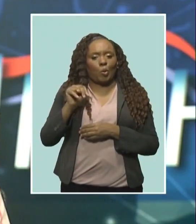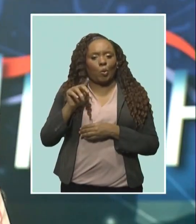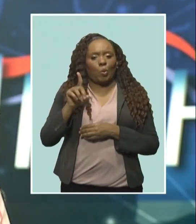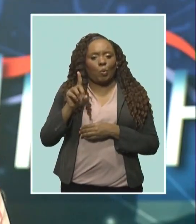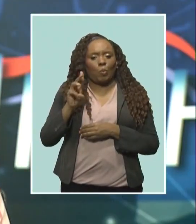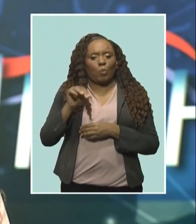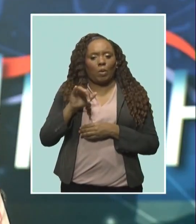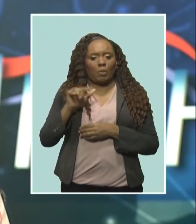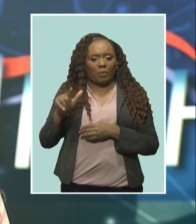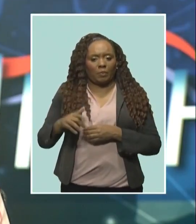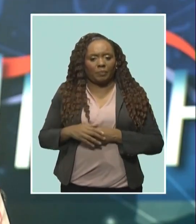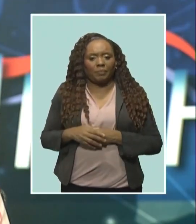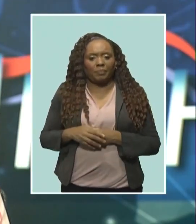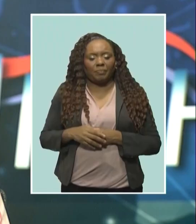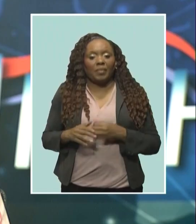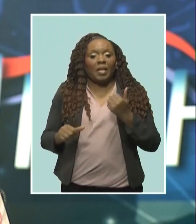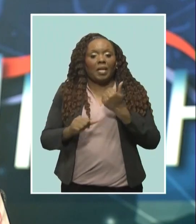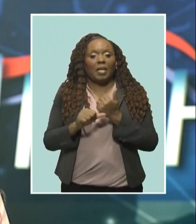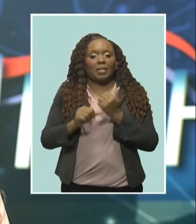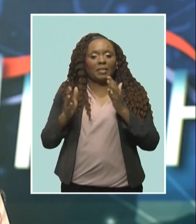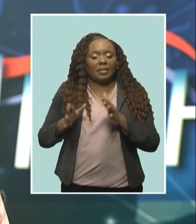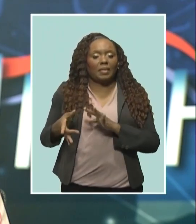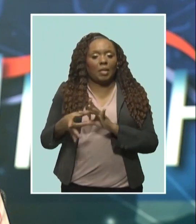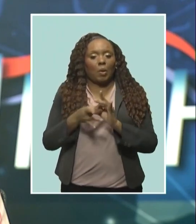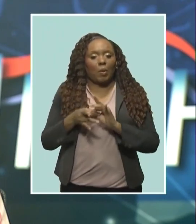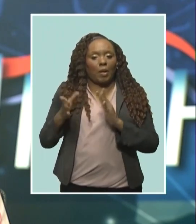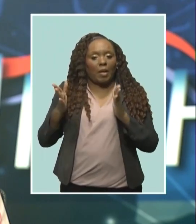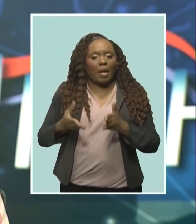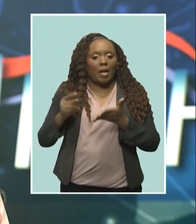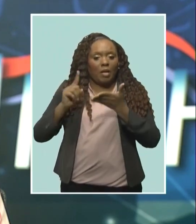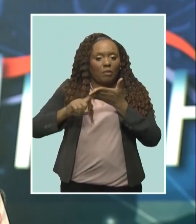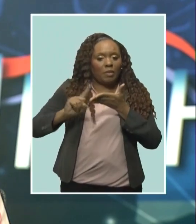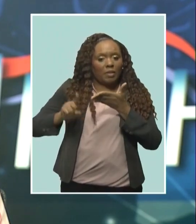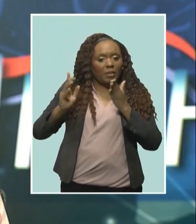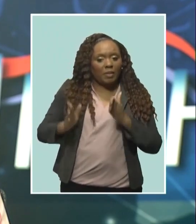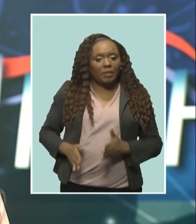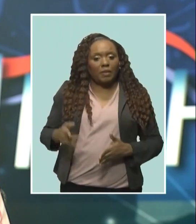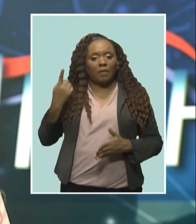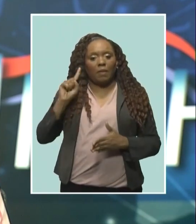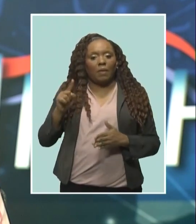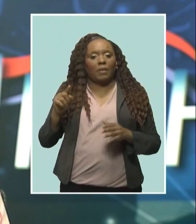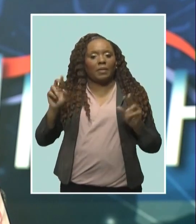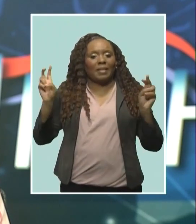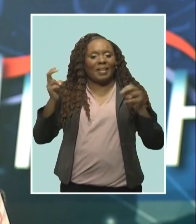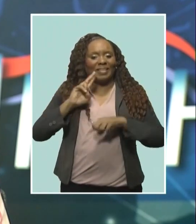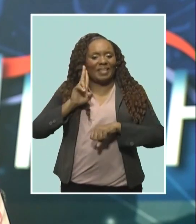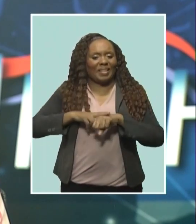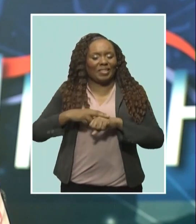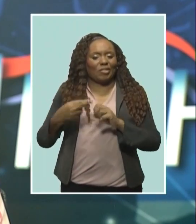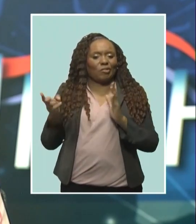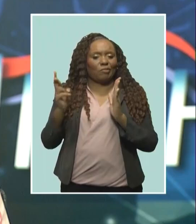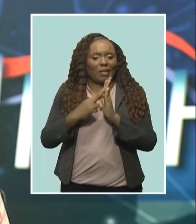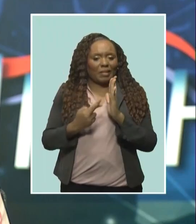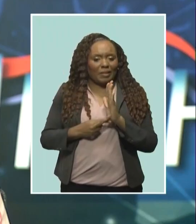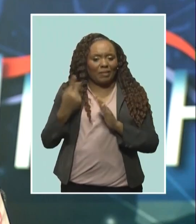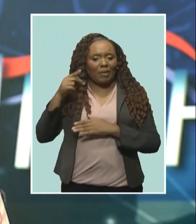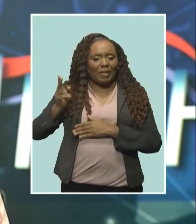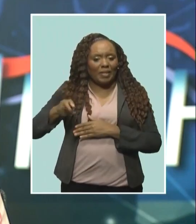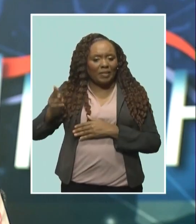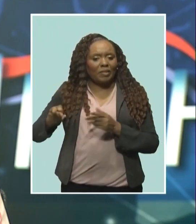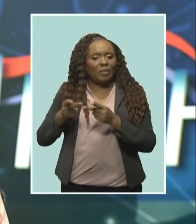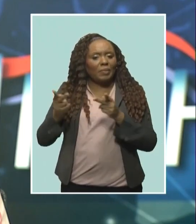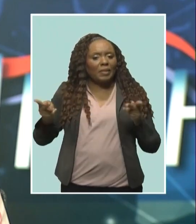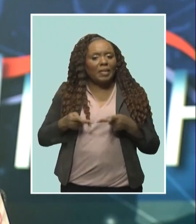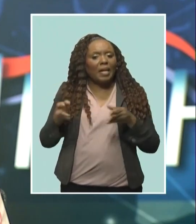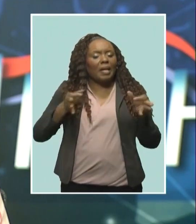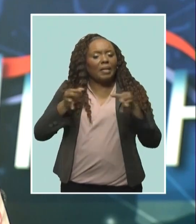Assistant Coordinator and Researcher with the National Register of Historical Places, Rihanna Smith, explains how the team will conduct its